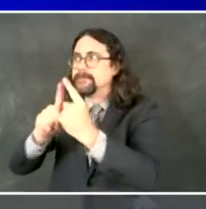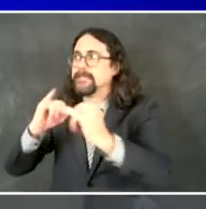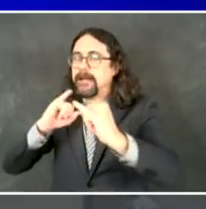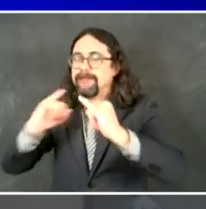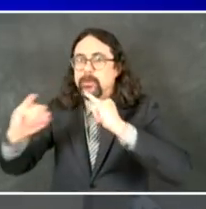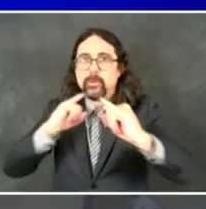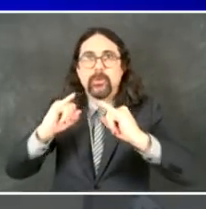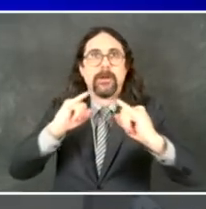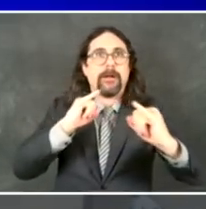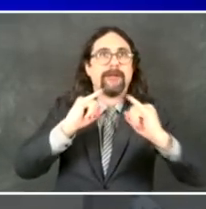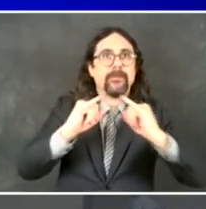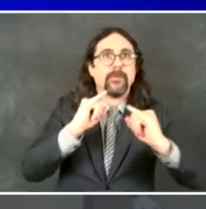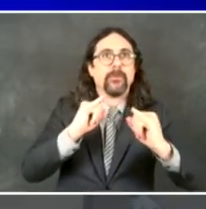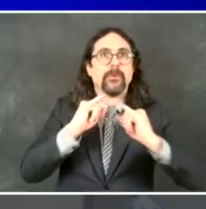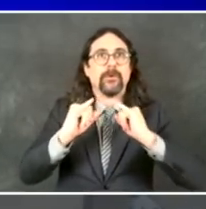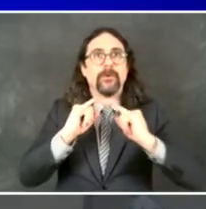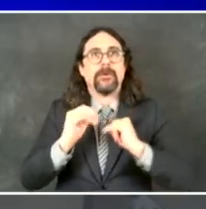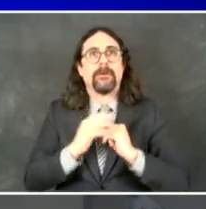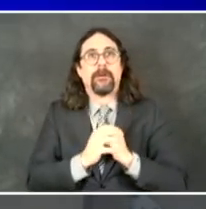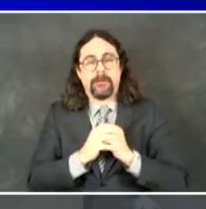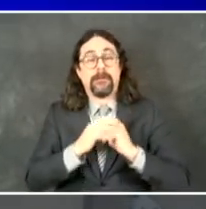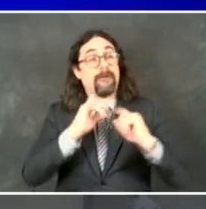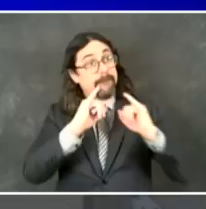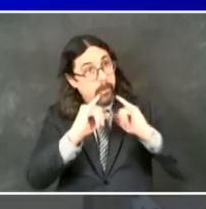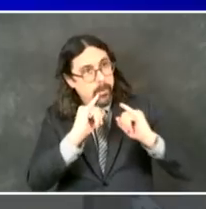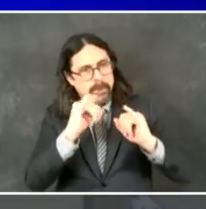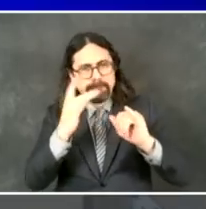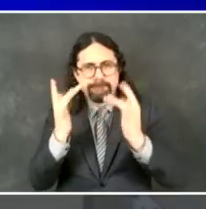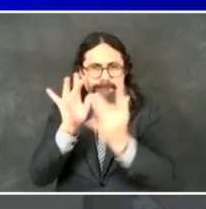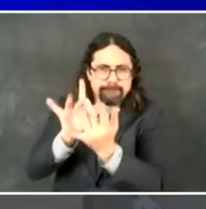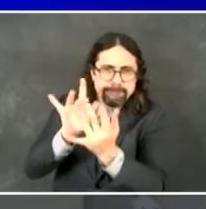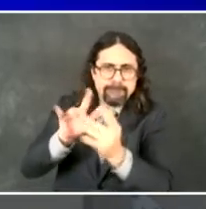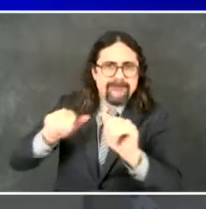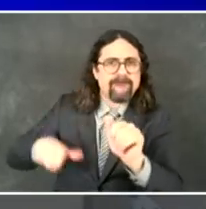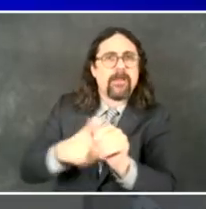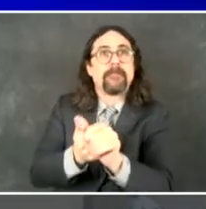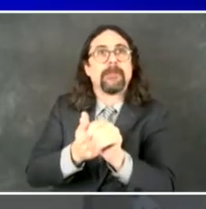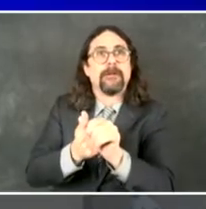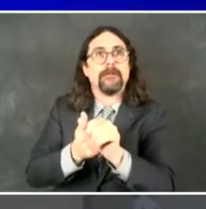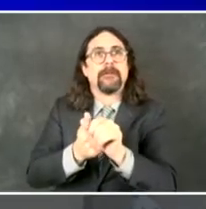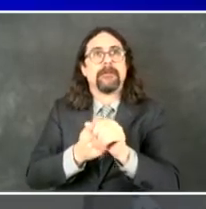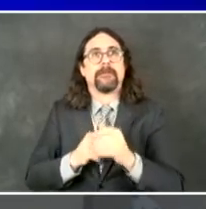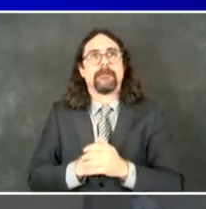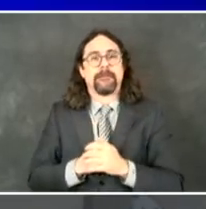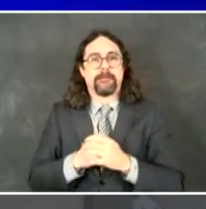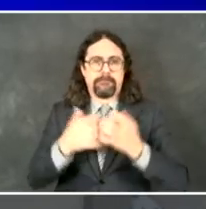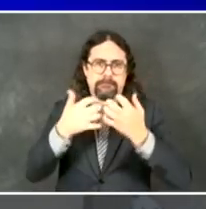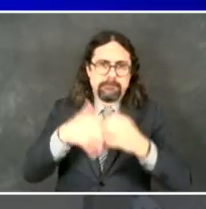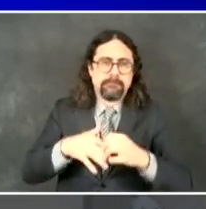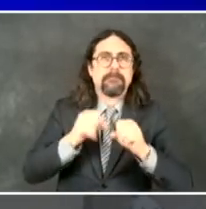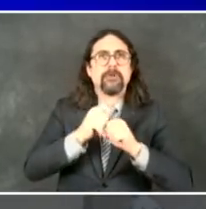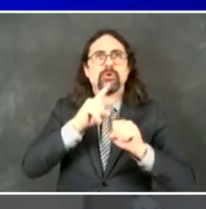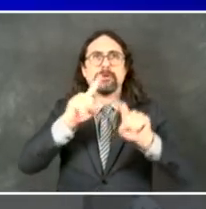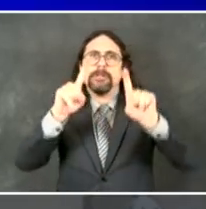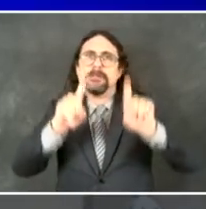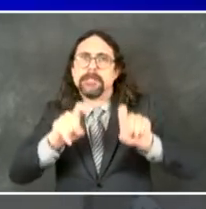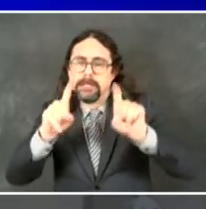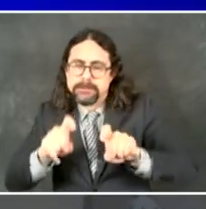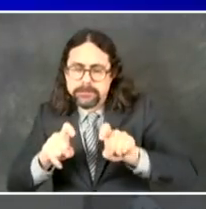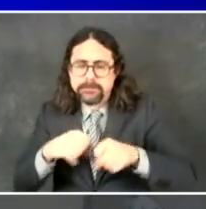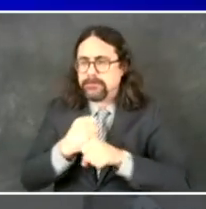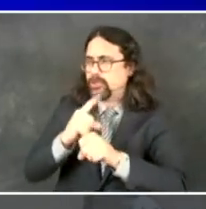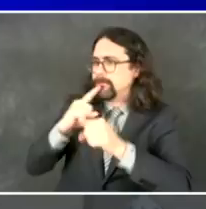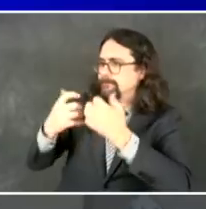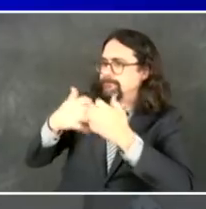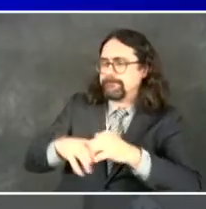each of them to be tested. Folks who need isolation, they'll make sure they're getting it. They'll help make sure that the steps that